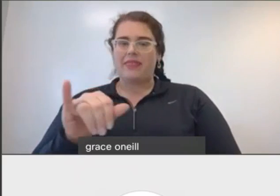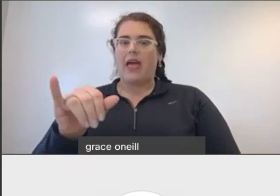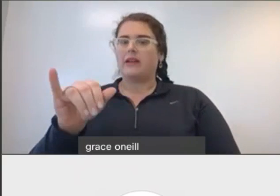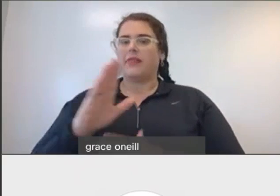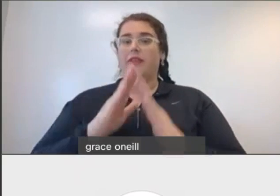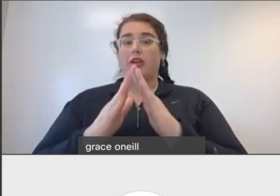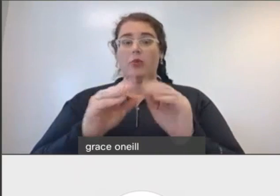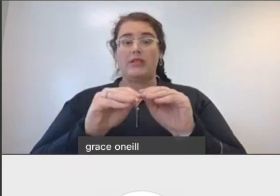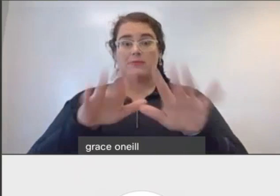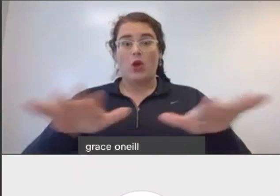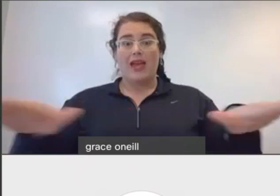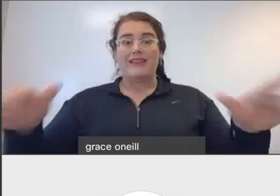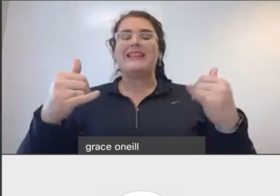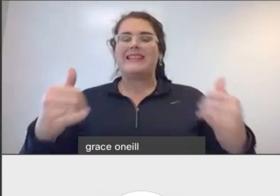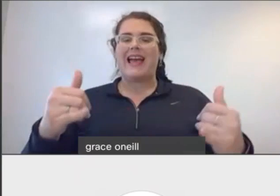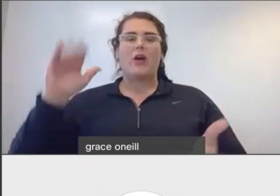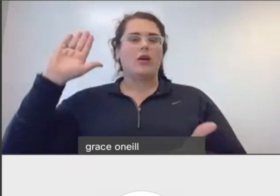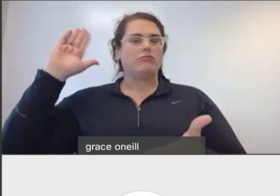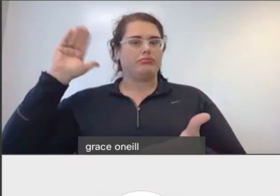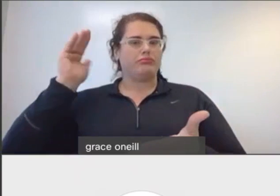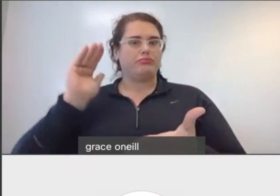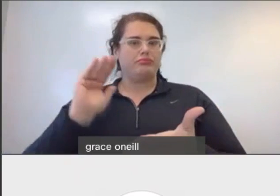spread is now at moderate.